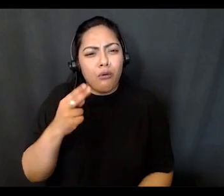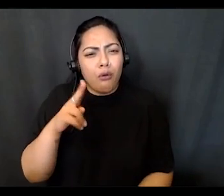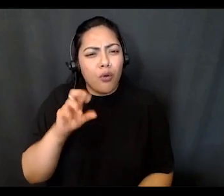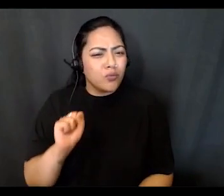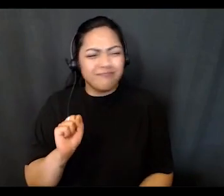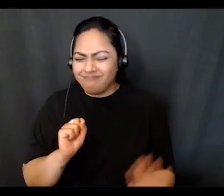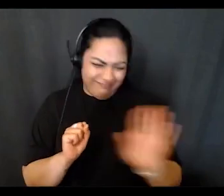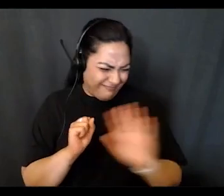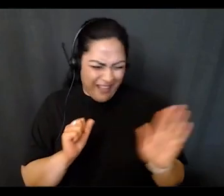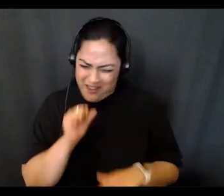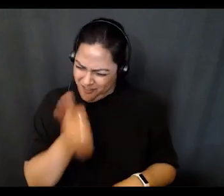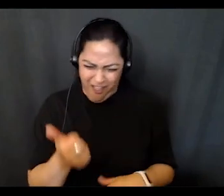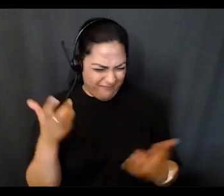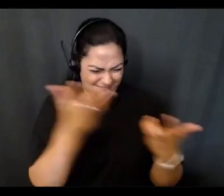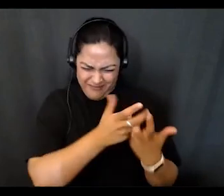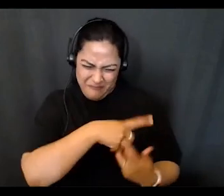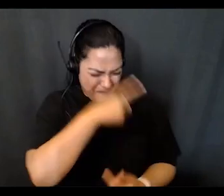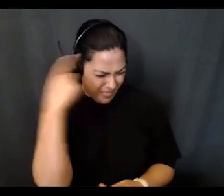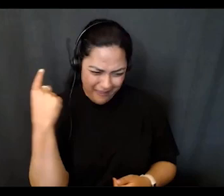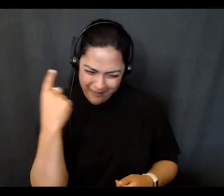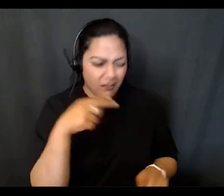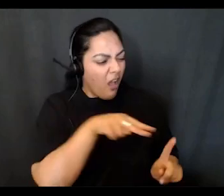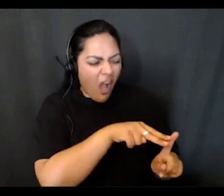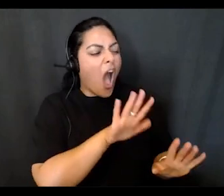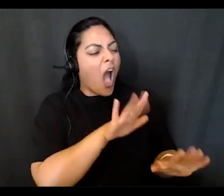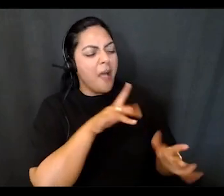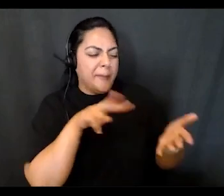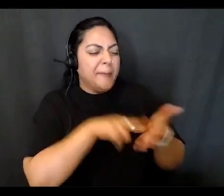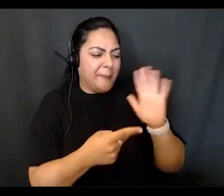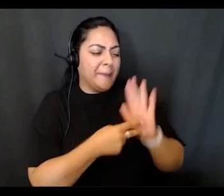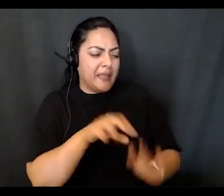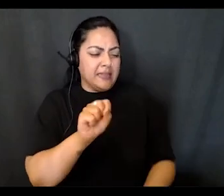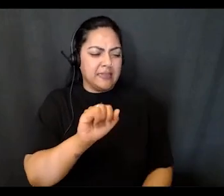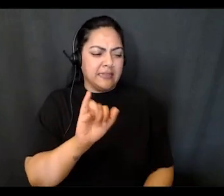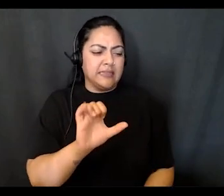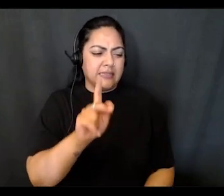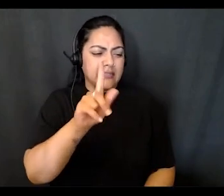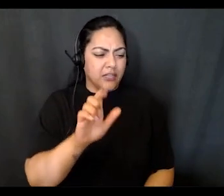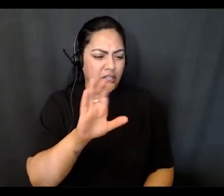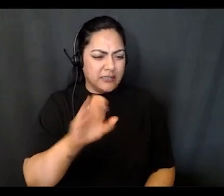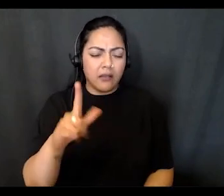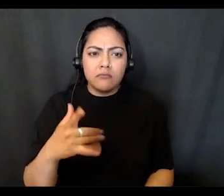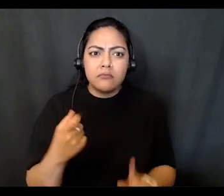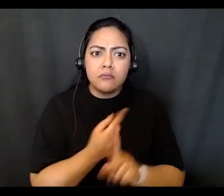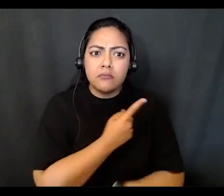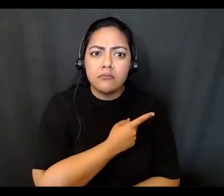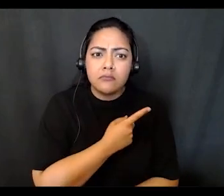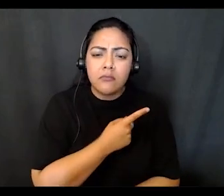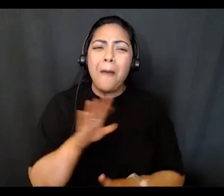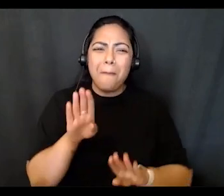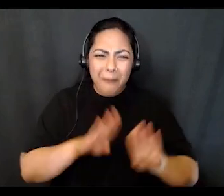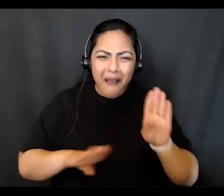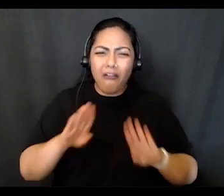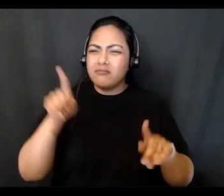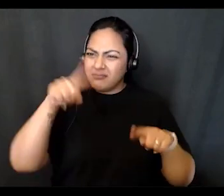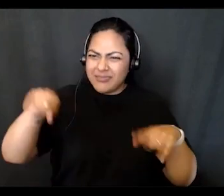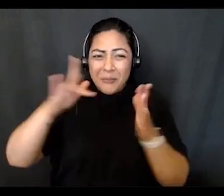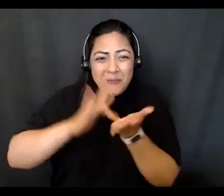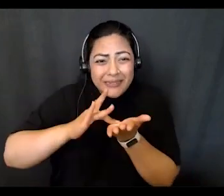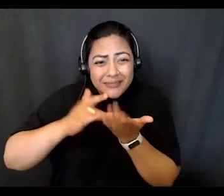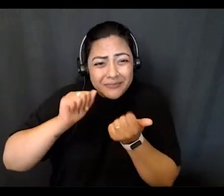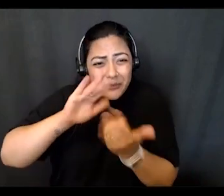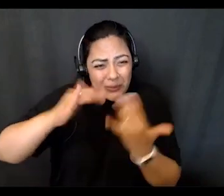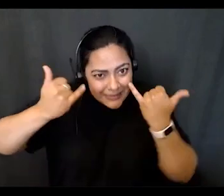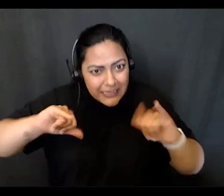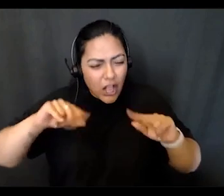the danger and the damage of thinking that race is actually a biological thing. Now that's completely different from genetics,